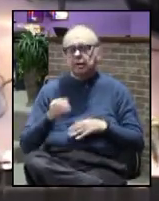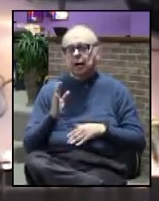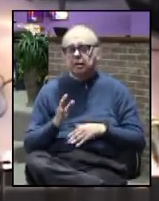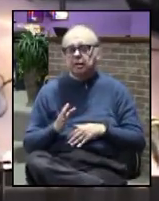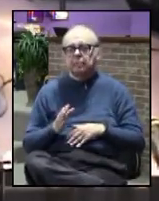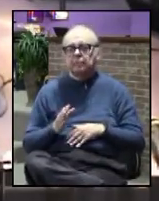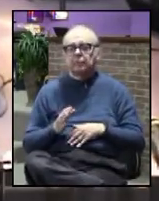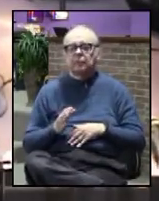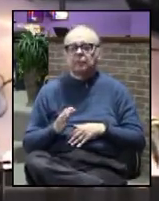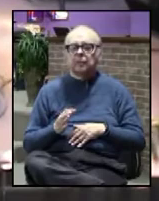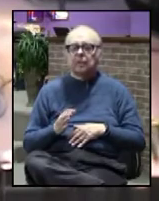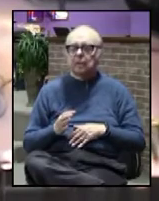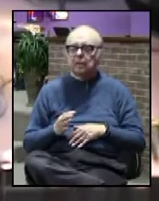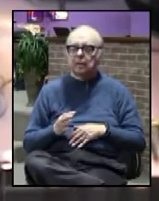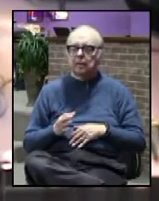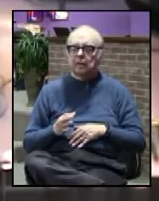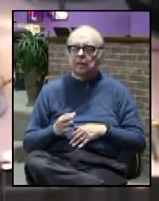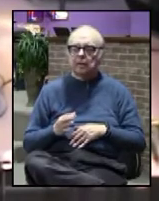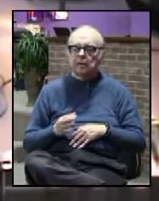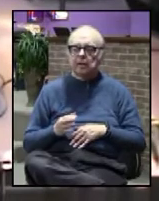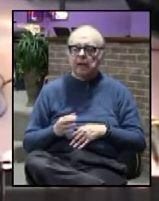God